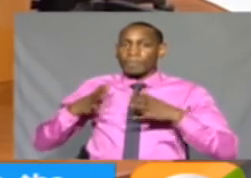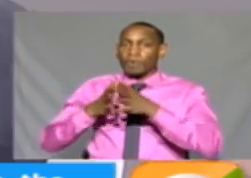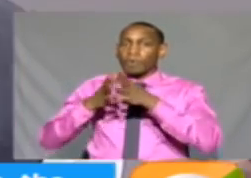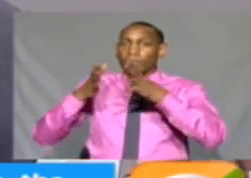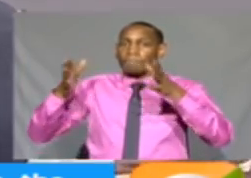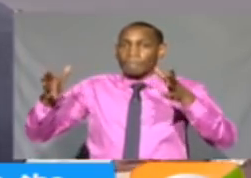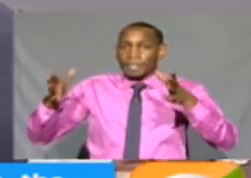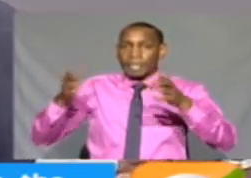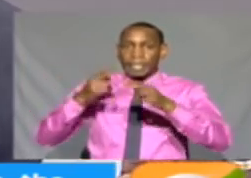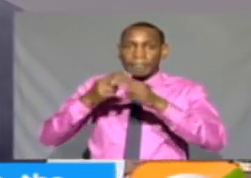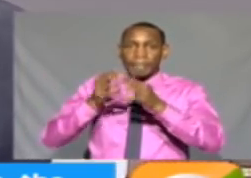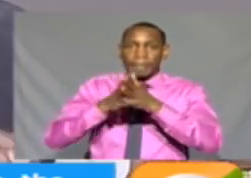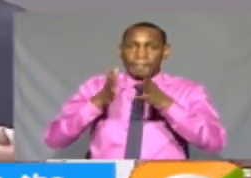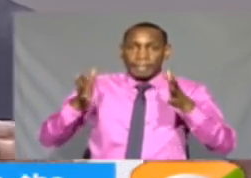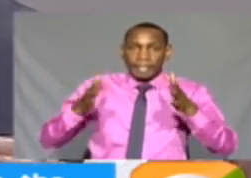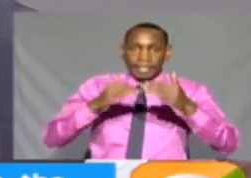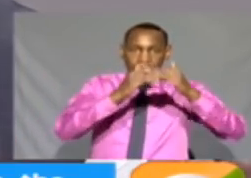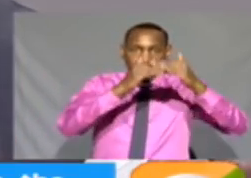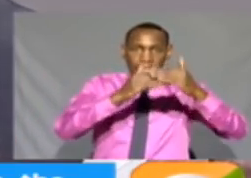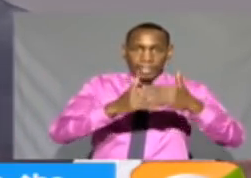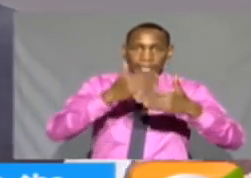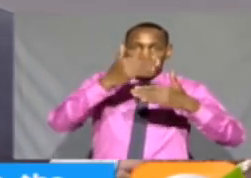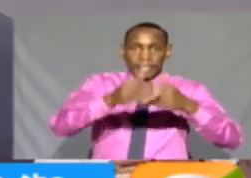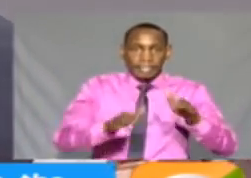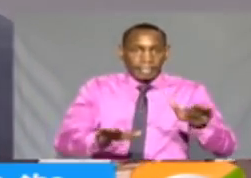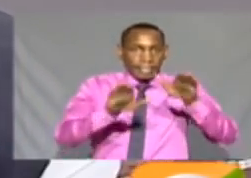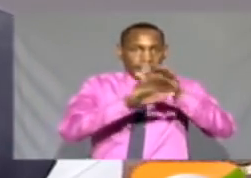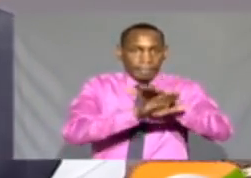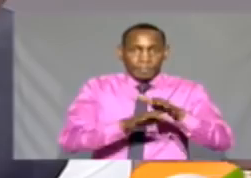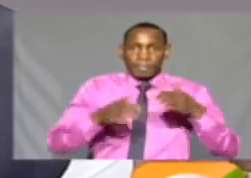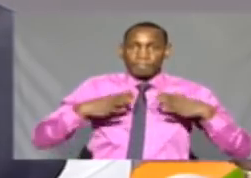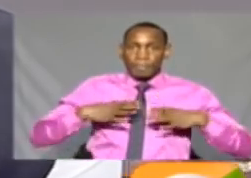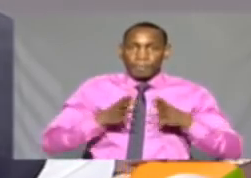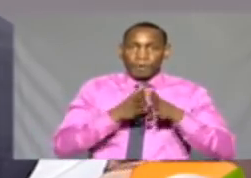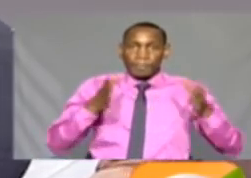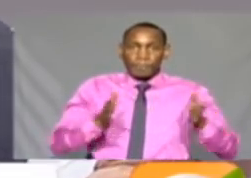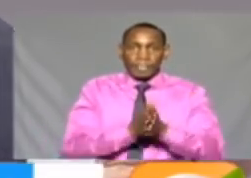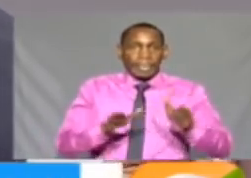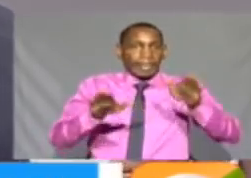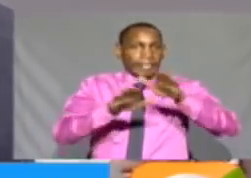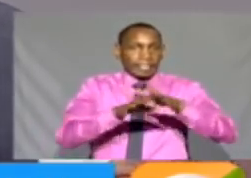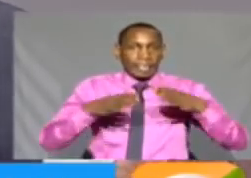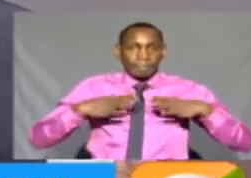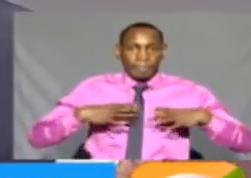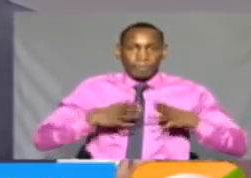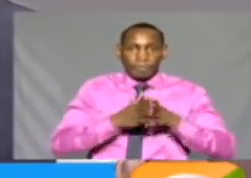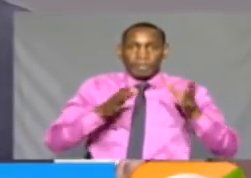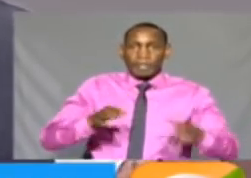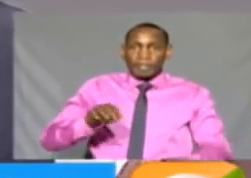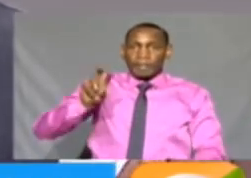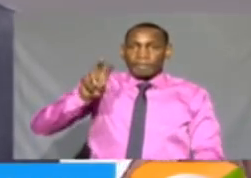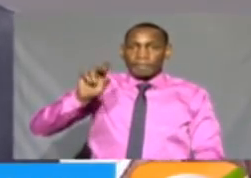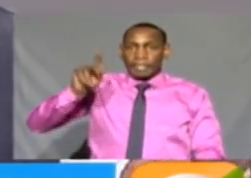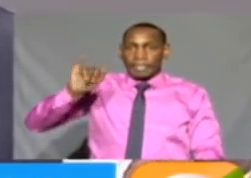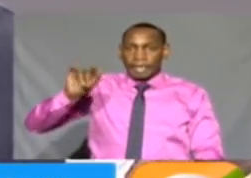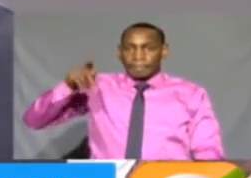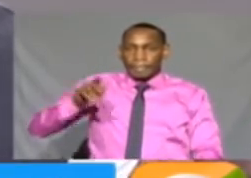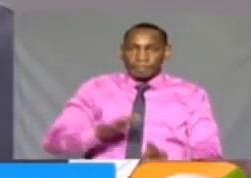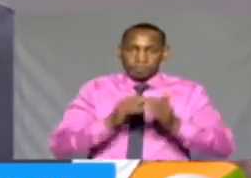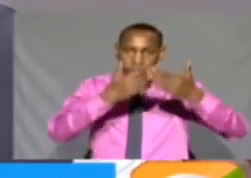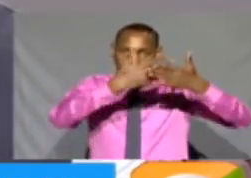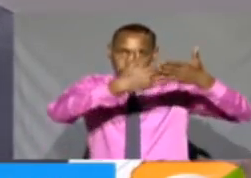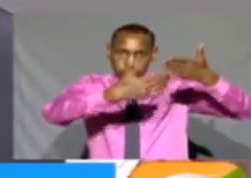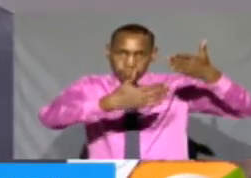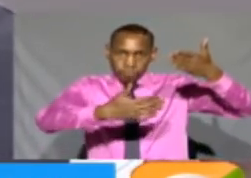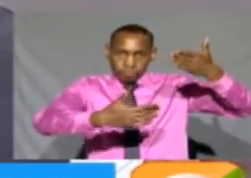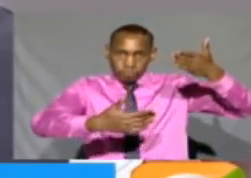important, and then followed by deputy VIPs, assistant VIPs, and it goes all the way down to